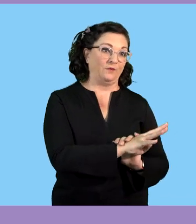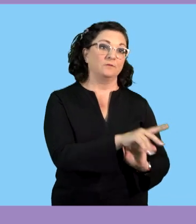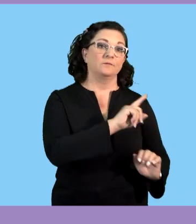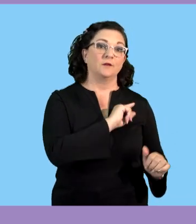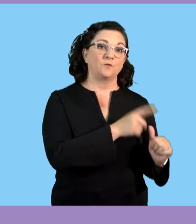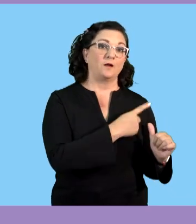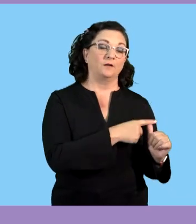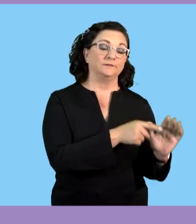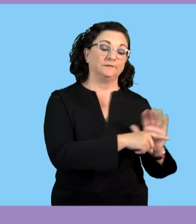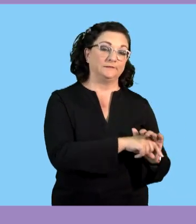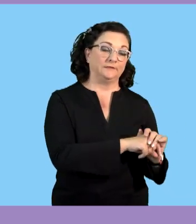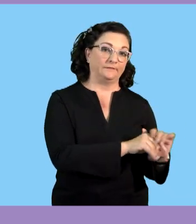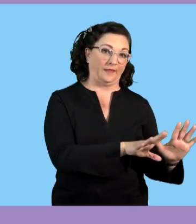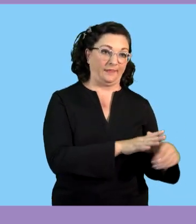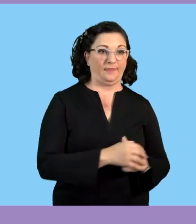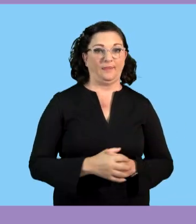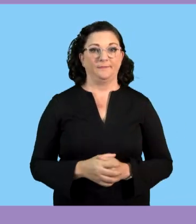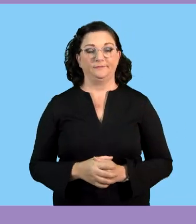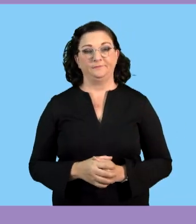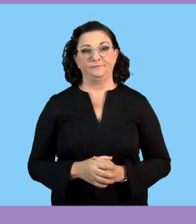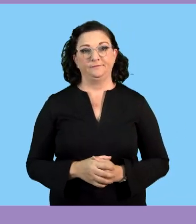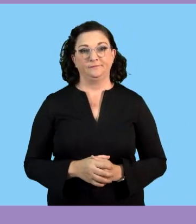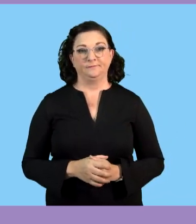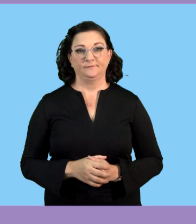negative 10 as our answer.